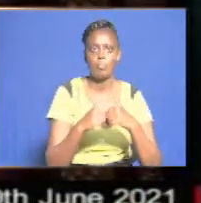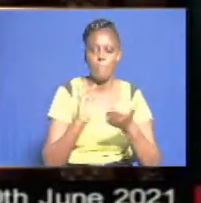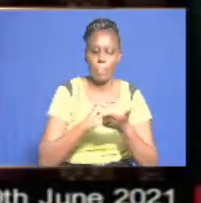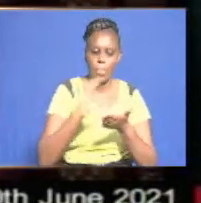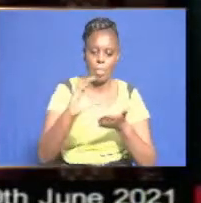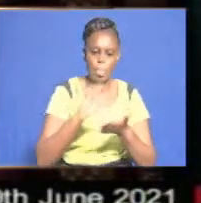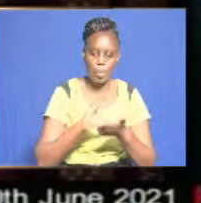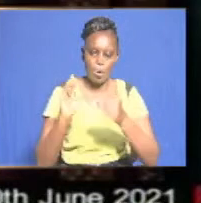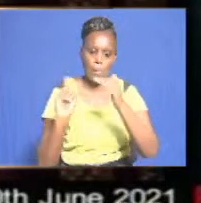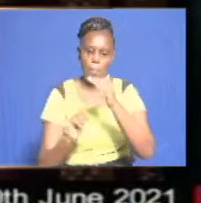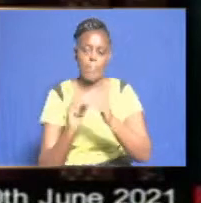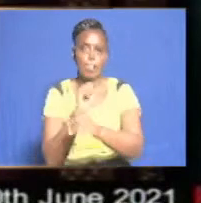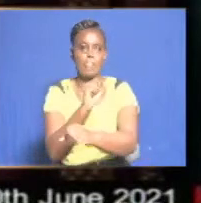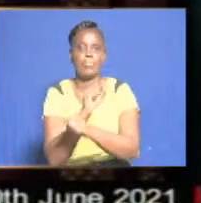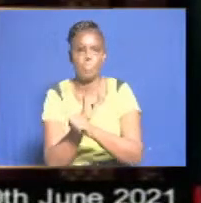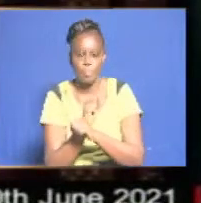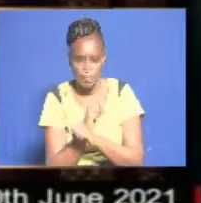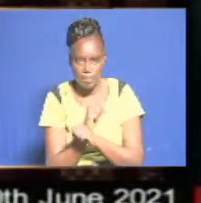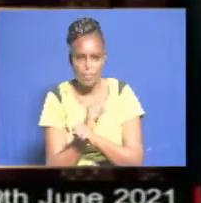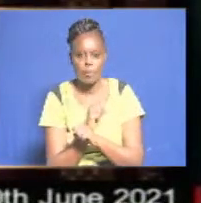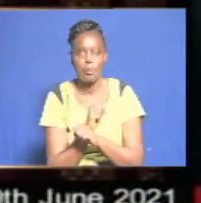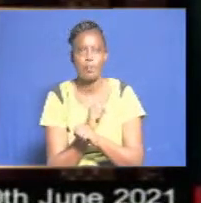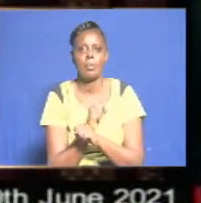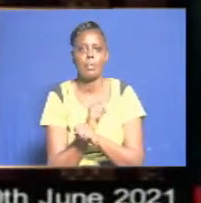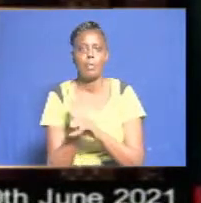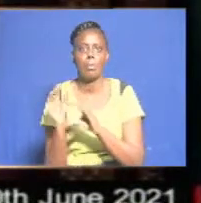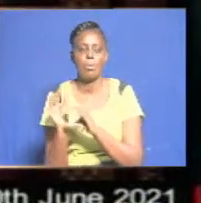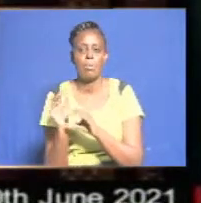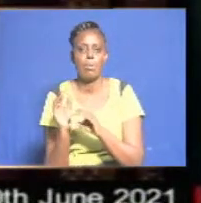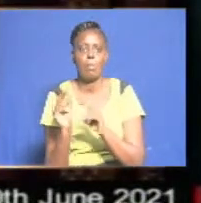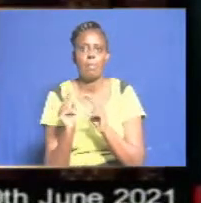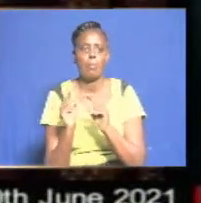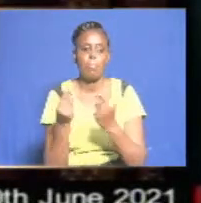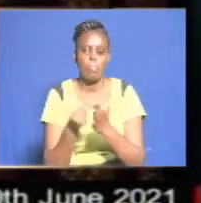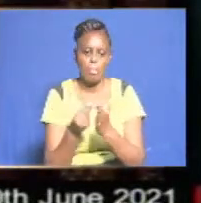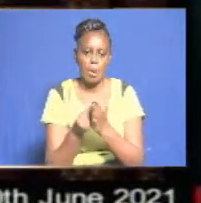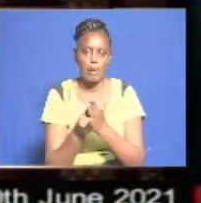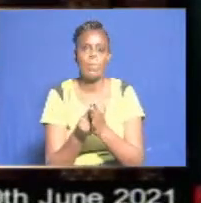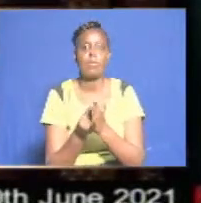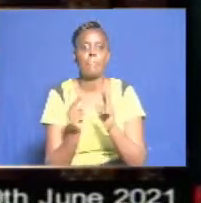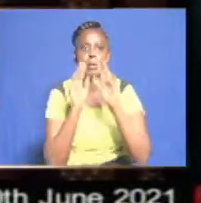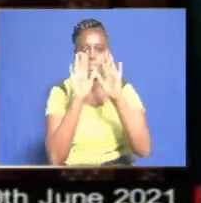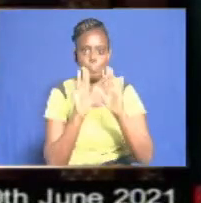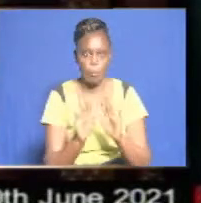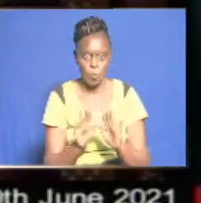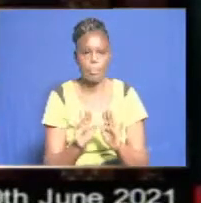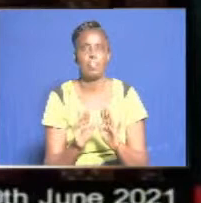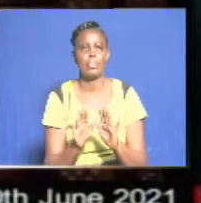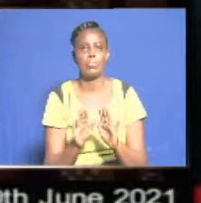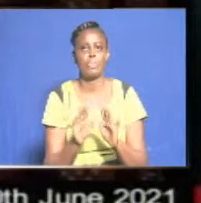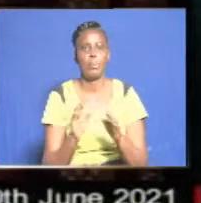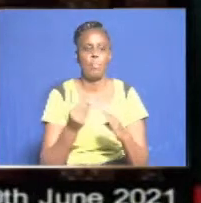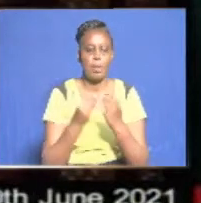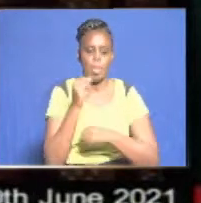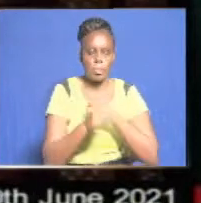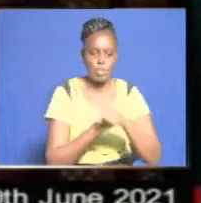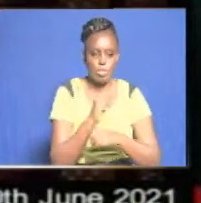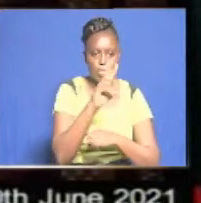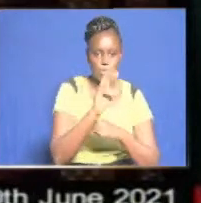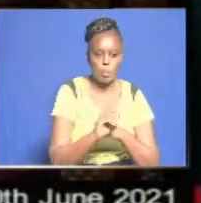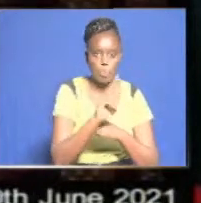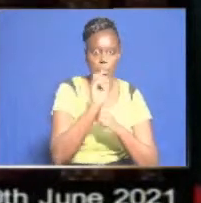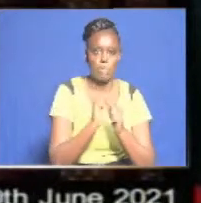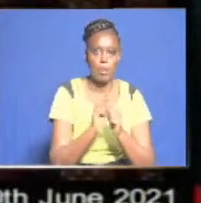to the Ministry of Defence such funds necessary in the 2021-2022 financial year for